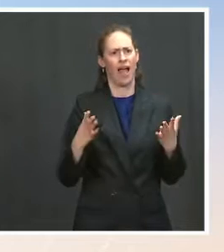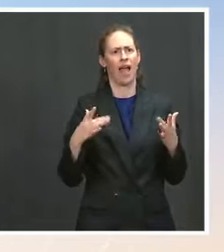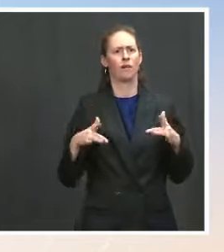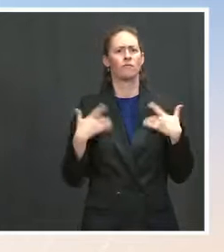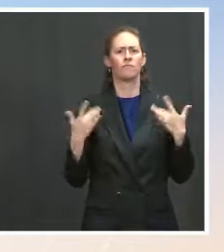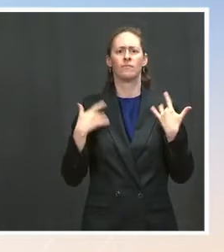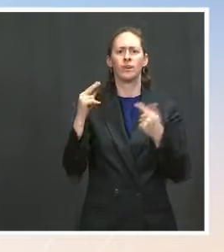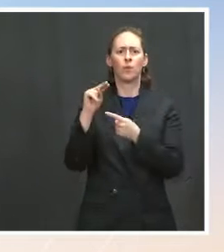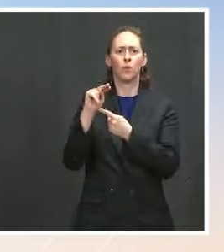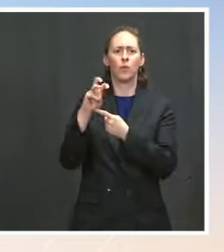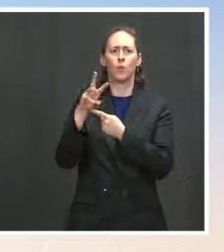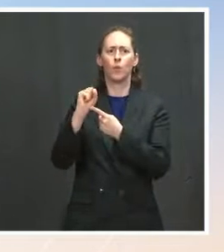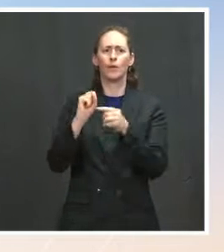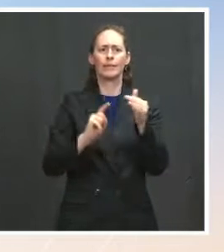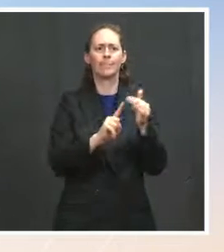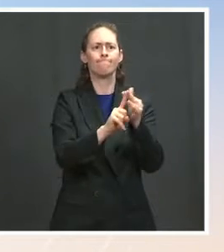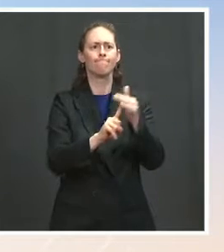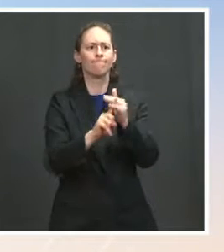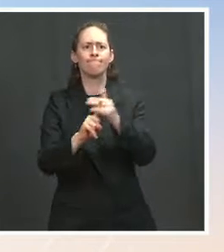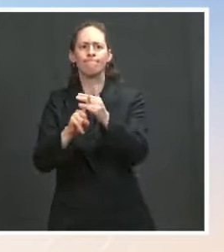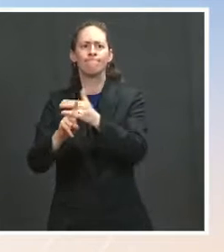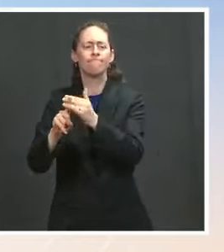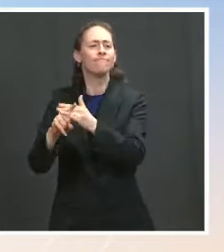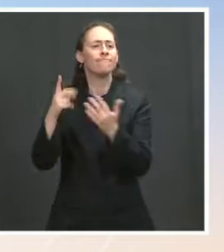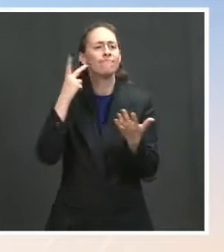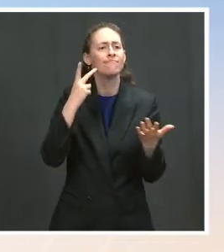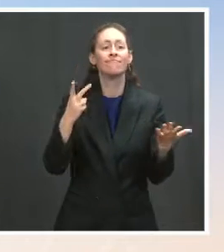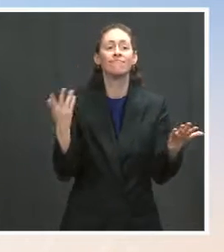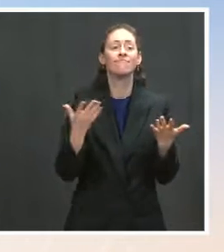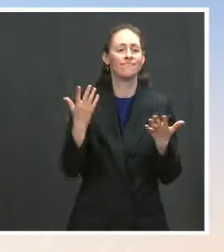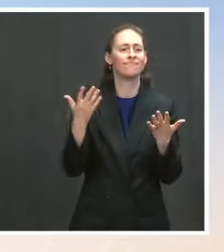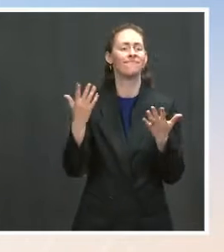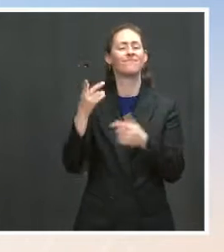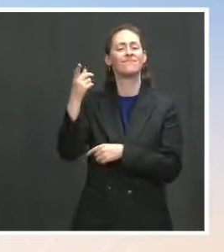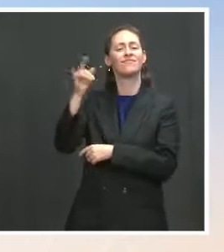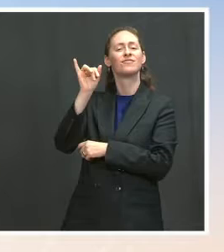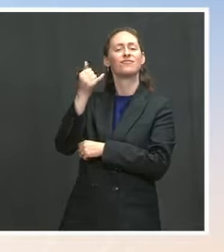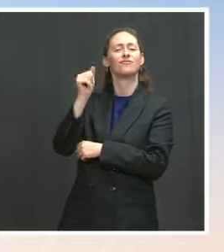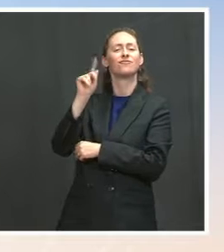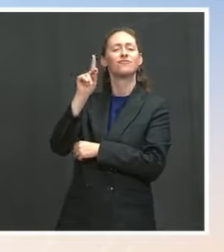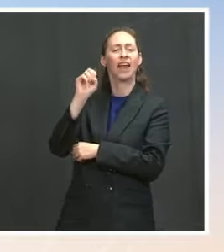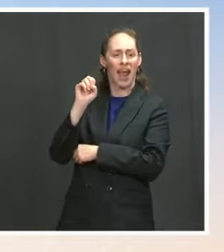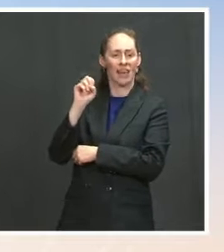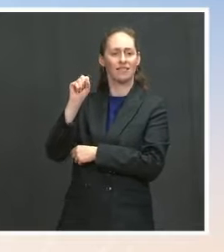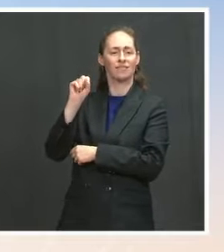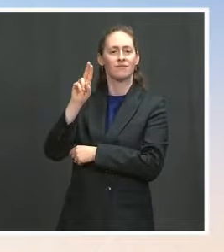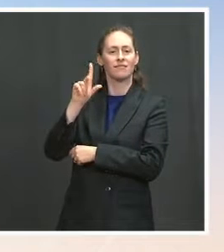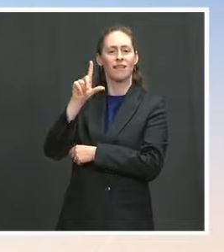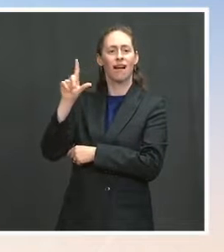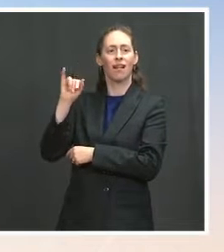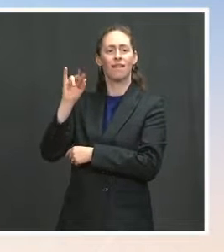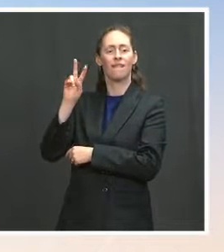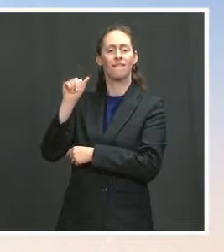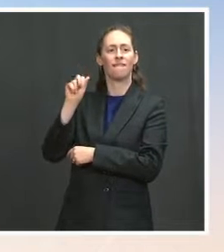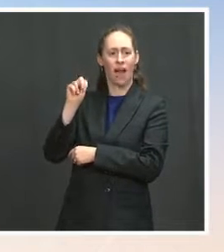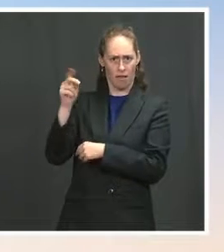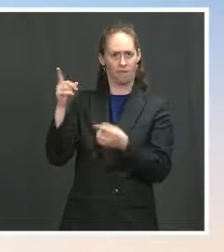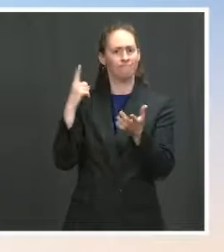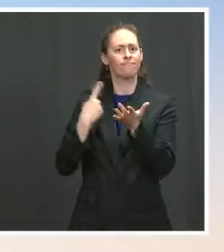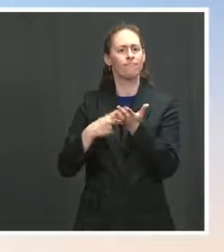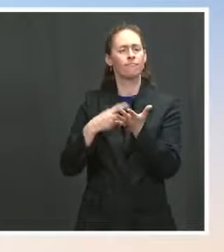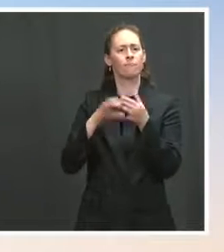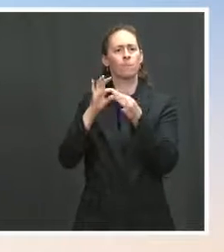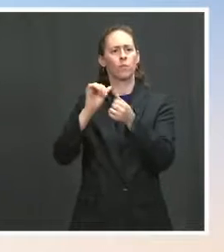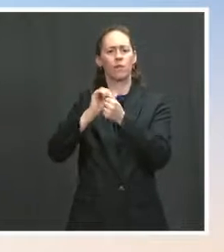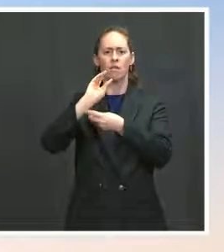Jeff Zients and Jake Sullivan announced the president's strategy for global vaccine sharing and their allocation plan for the first 25 million doses